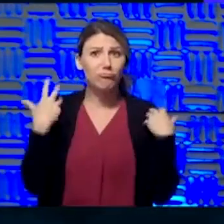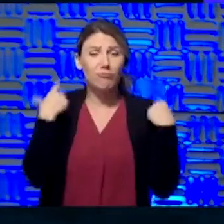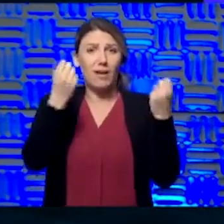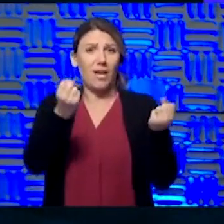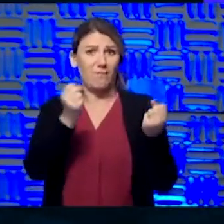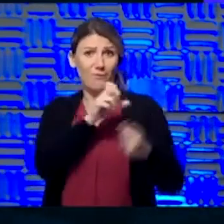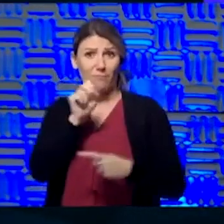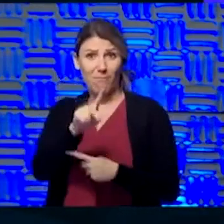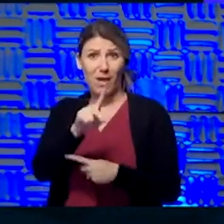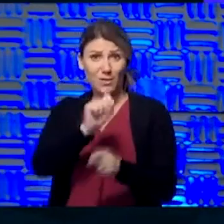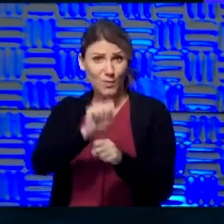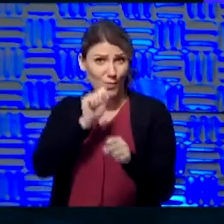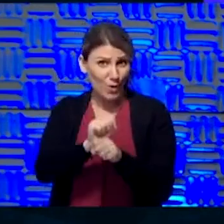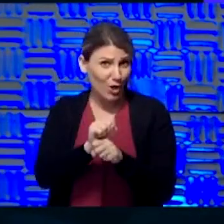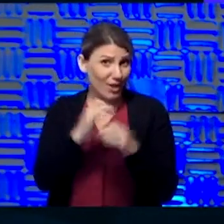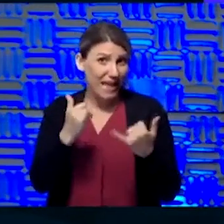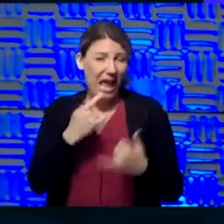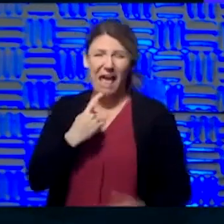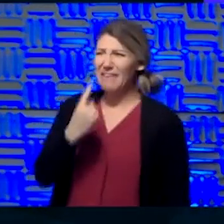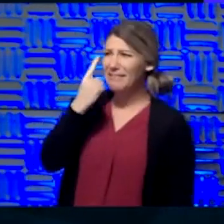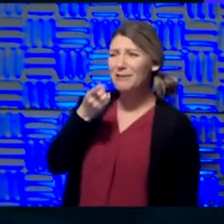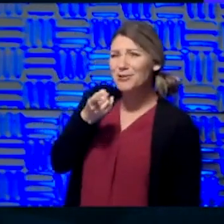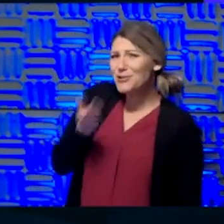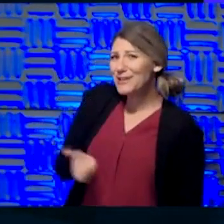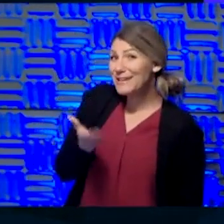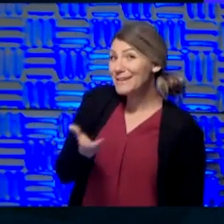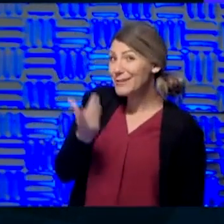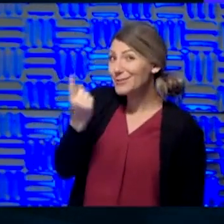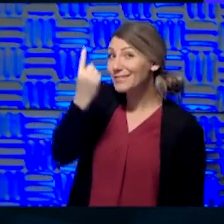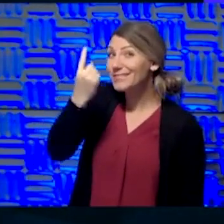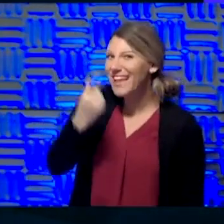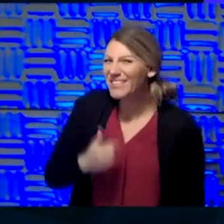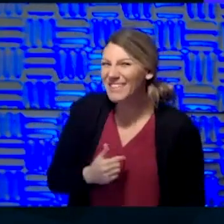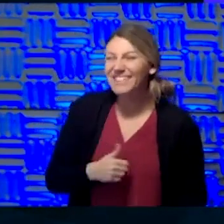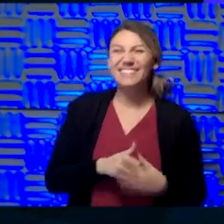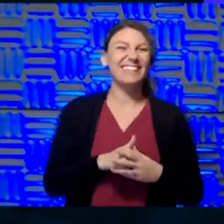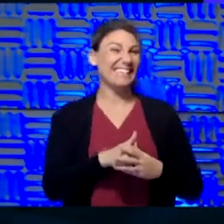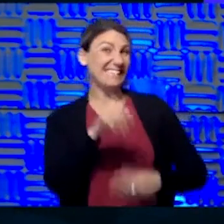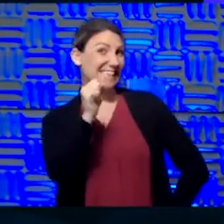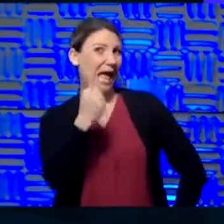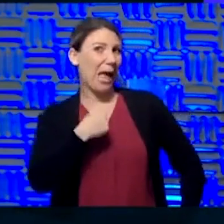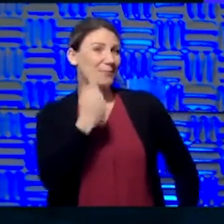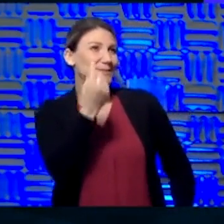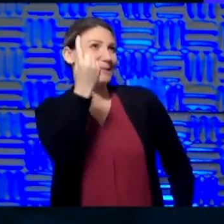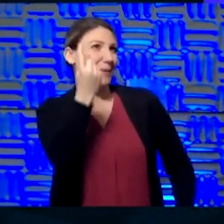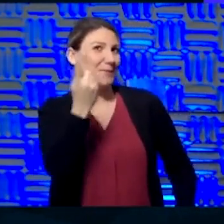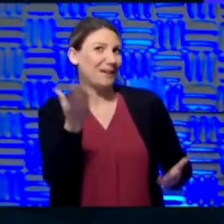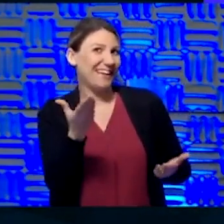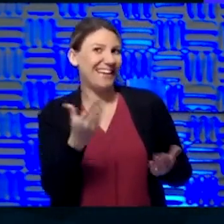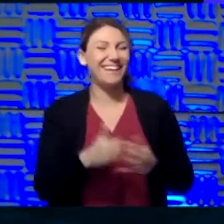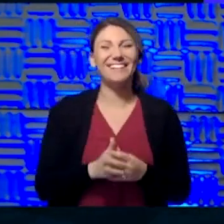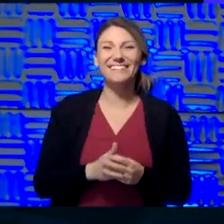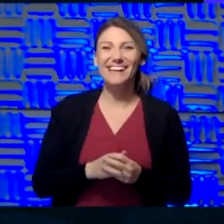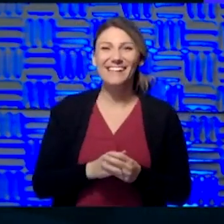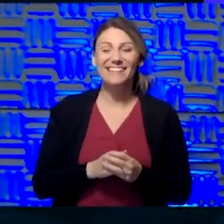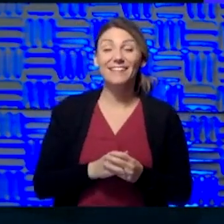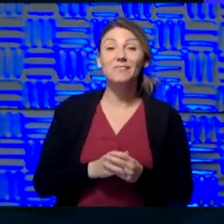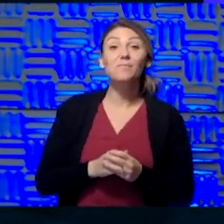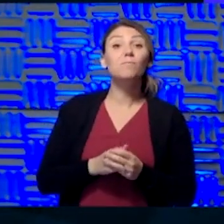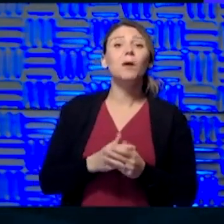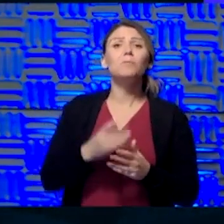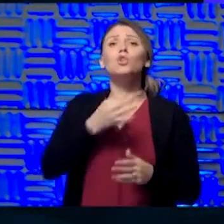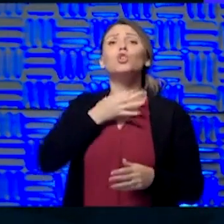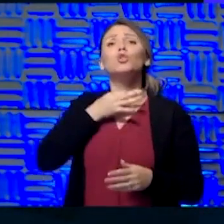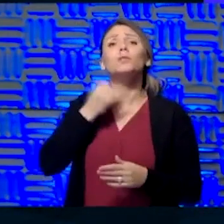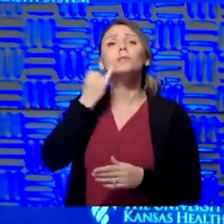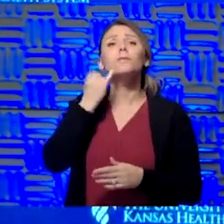Absolutely, yeah. In fact, I think you're around here someplace. Yeah, I'm somewhere. All right. Can't see me right now. I wonder if there are questions